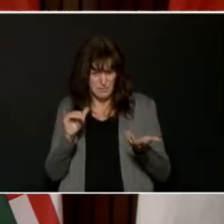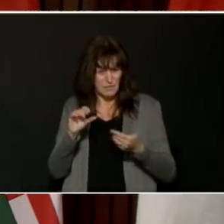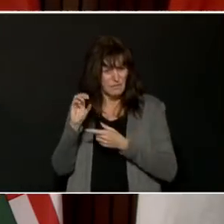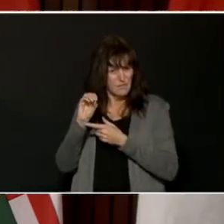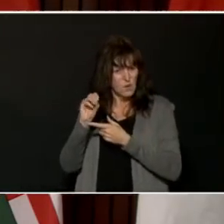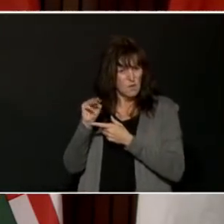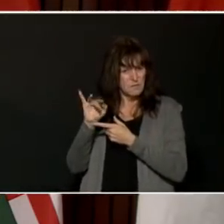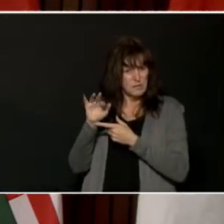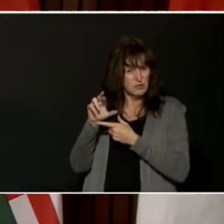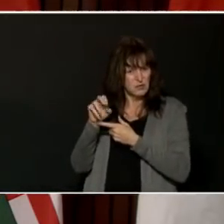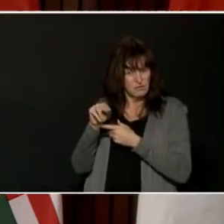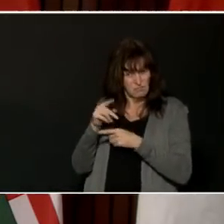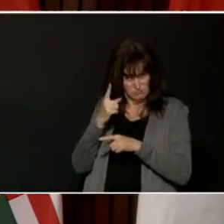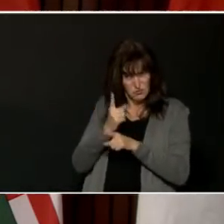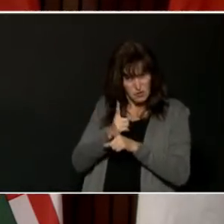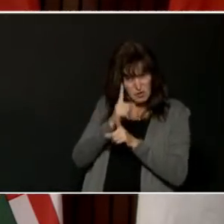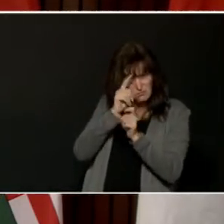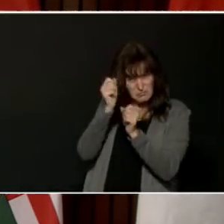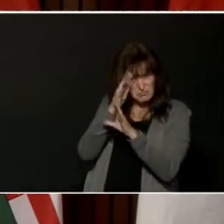assertion based on what we know?